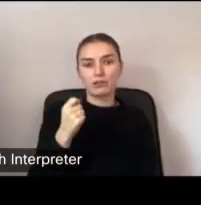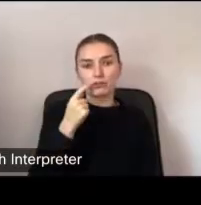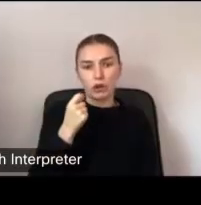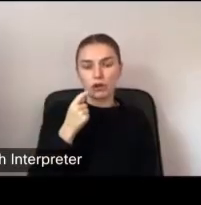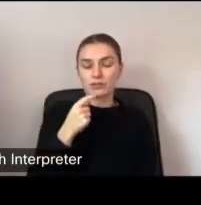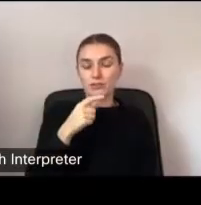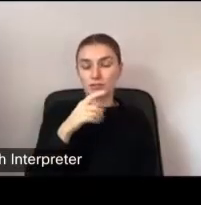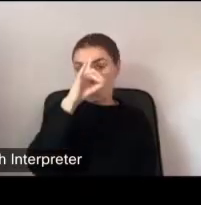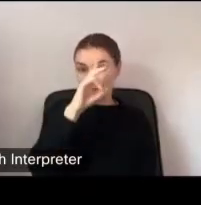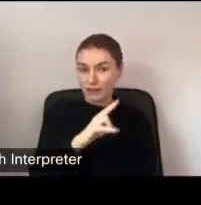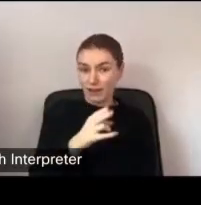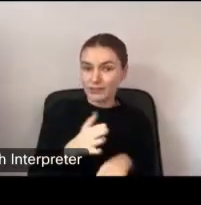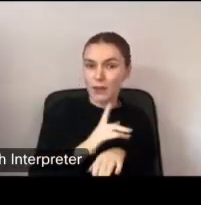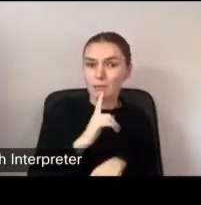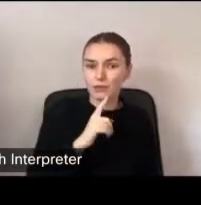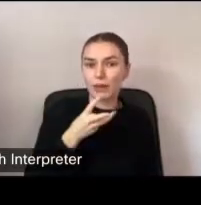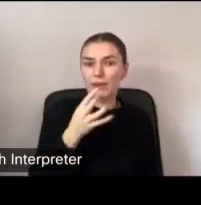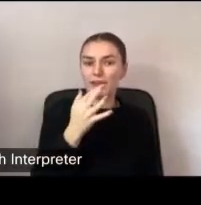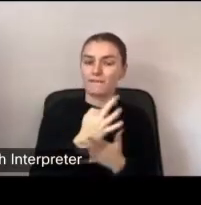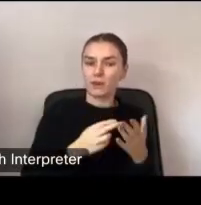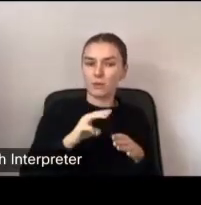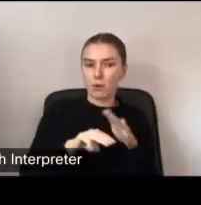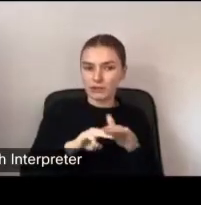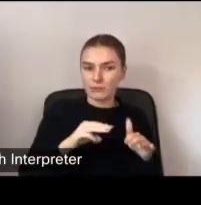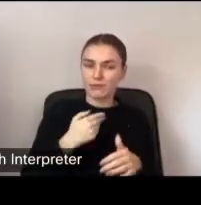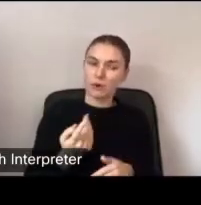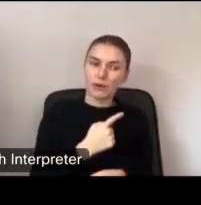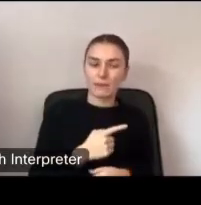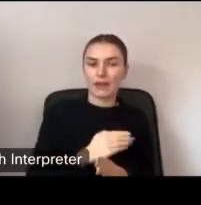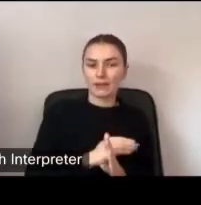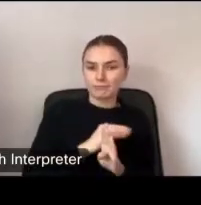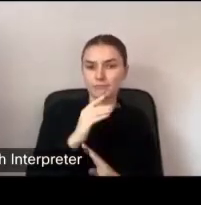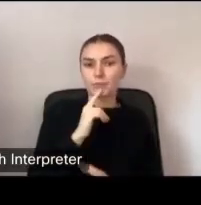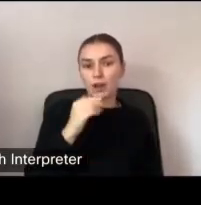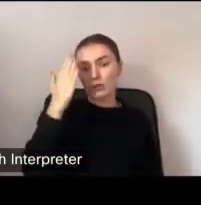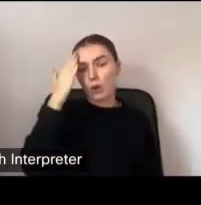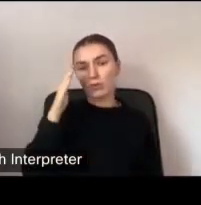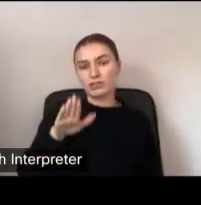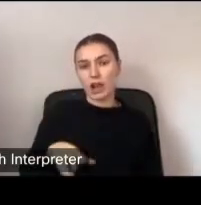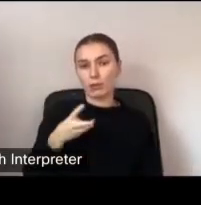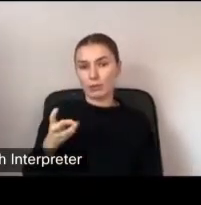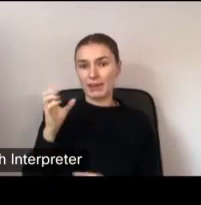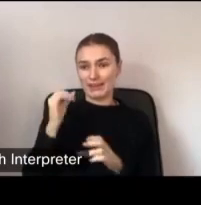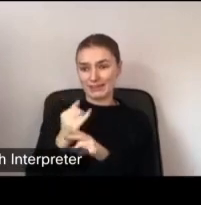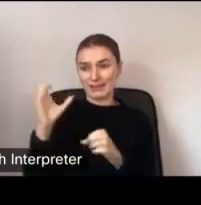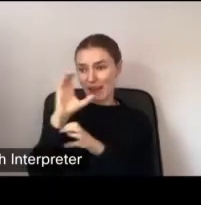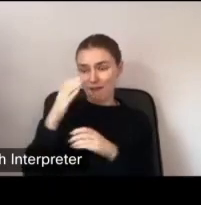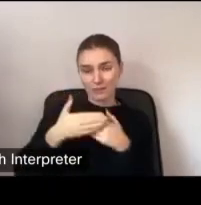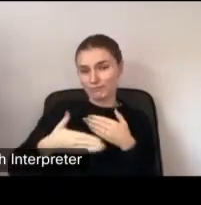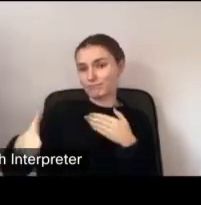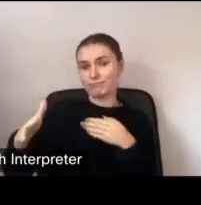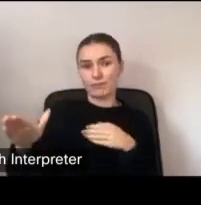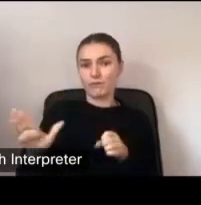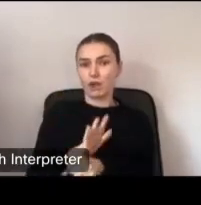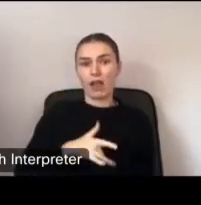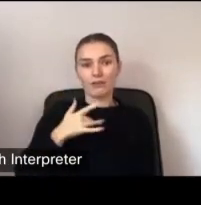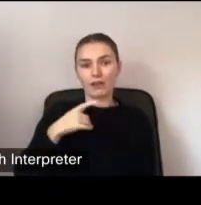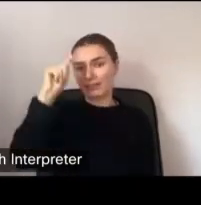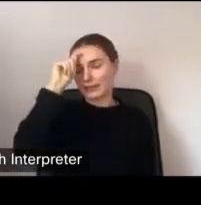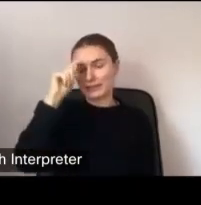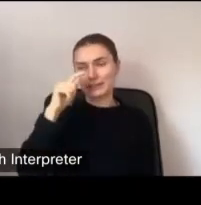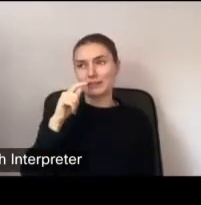die, and it's going to be a few months before we pull them back. And I know the child is going to end up in care for the rest of their lives. I think it's the biggest single